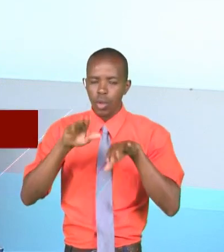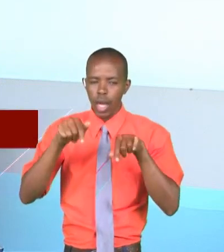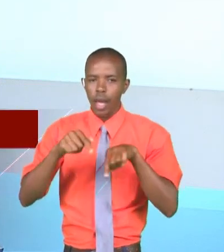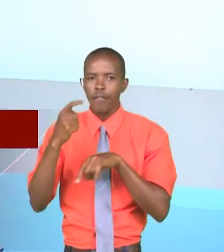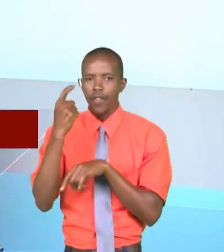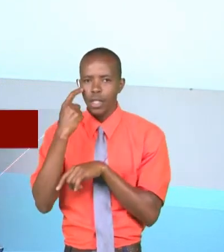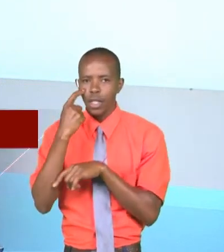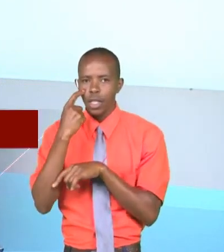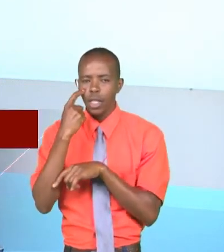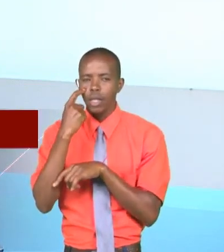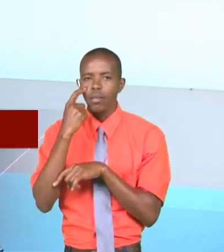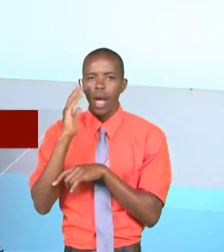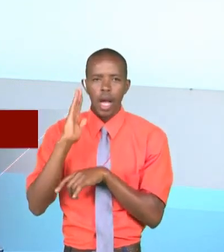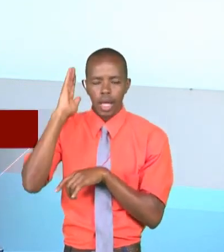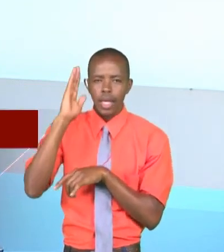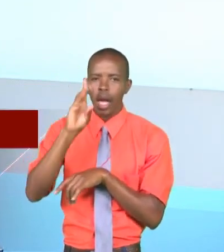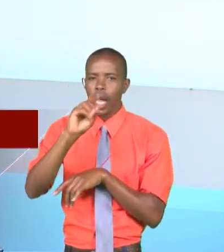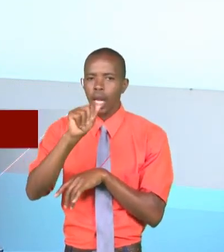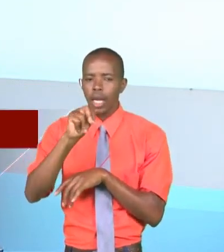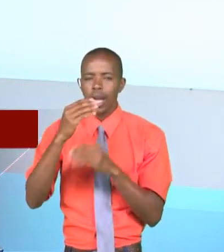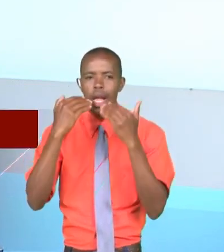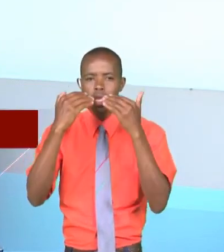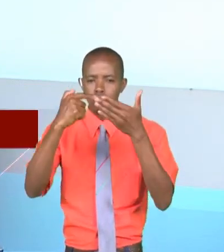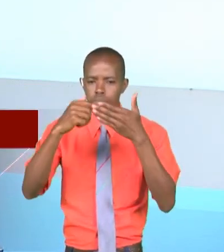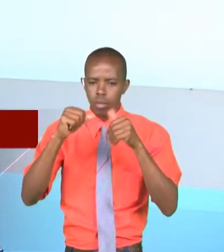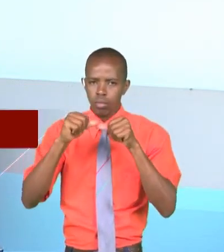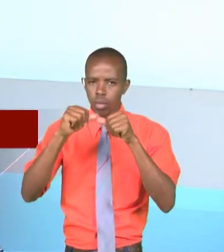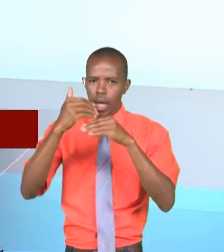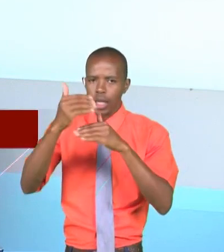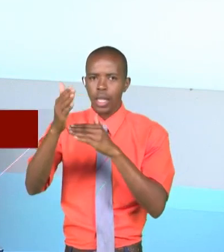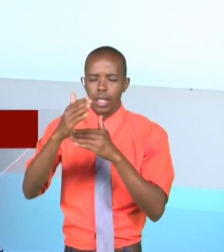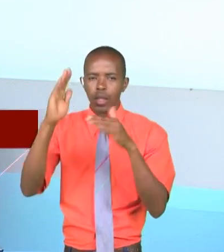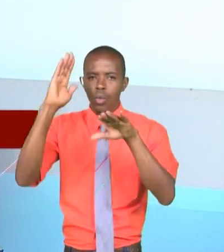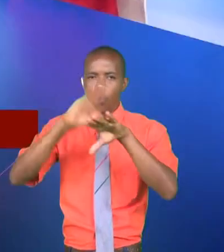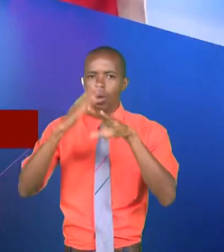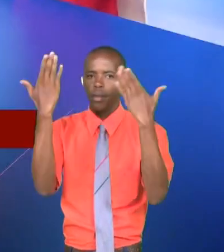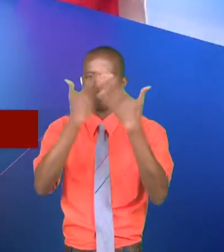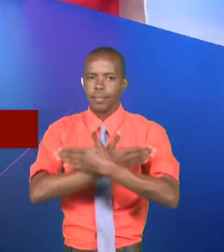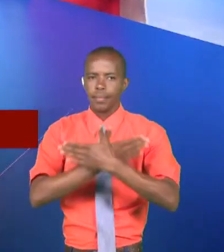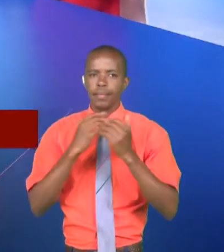Mwitiriri, Clifford Dubi, and Daniel Karaoke. Many thanks. The conversation continues next Thursday. Good evening.